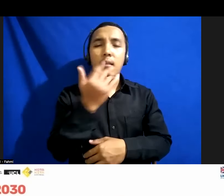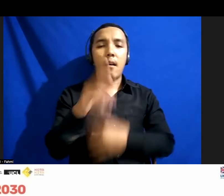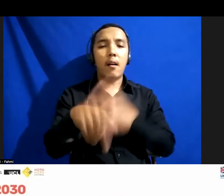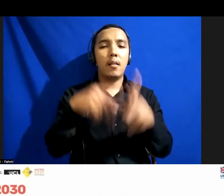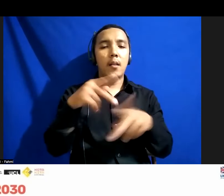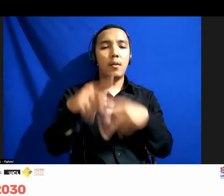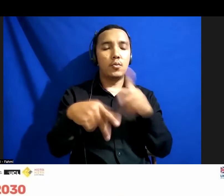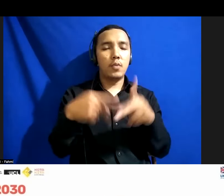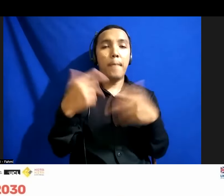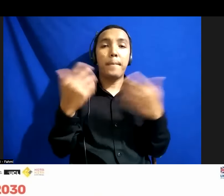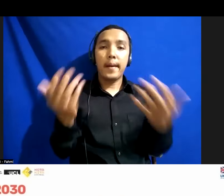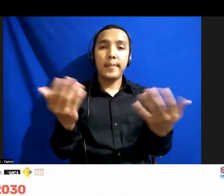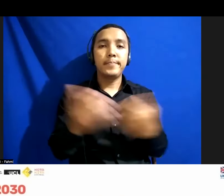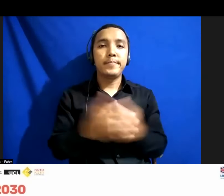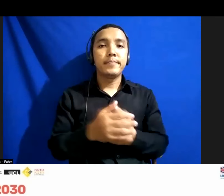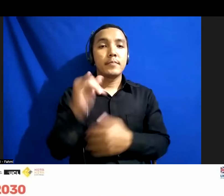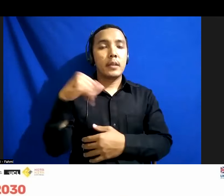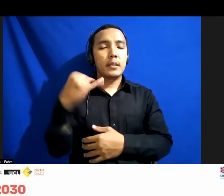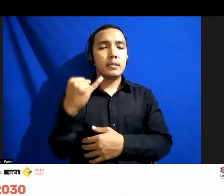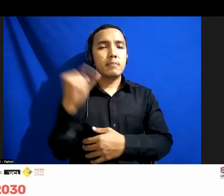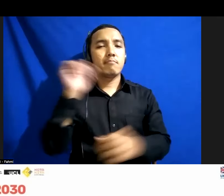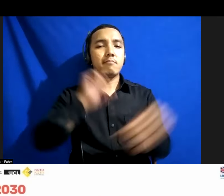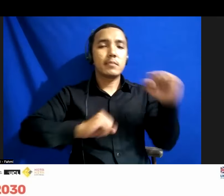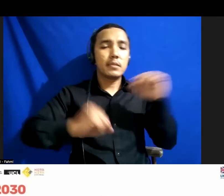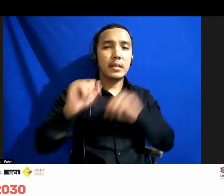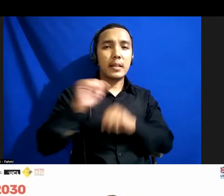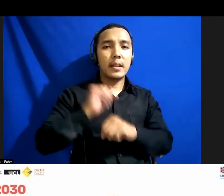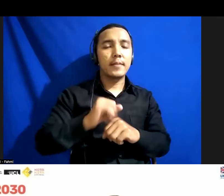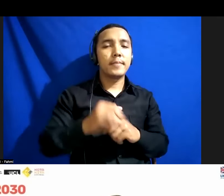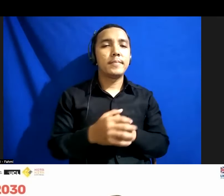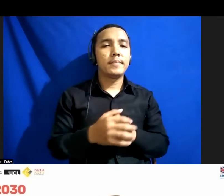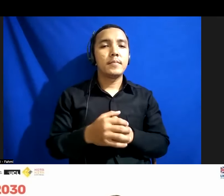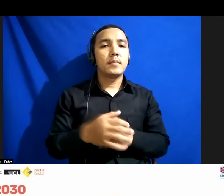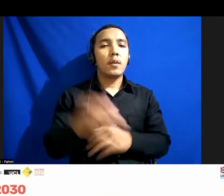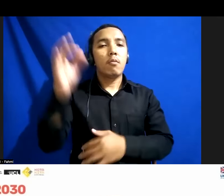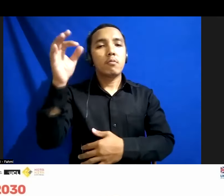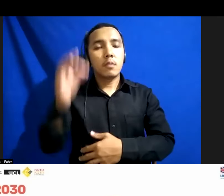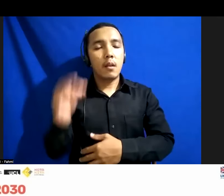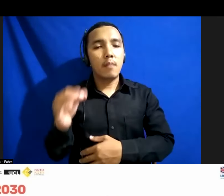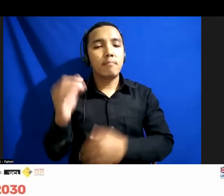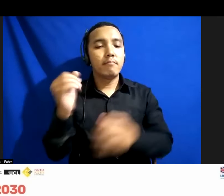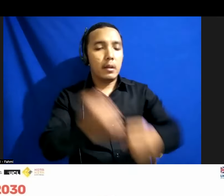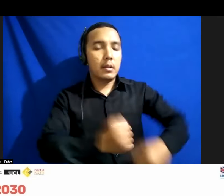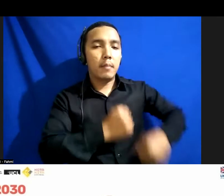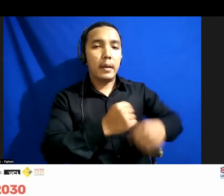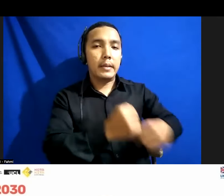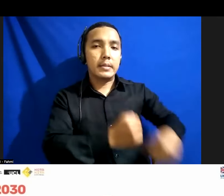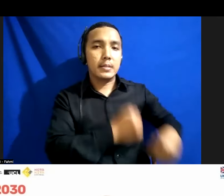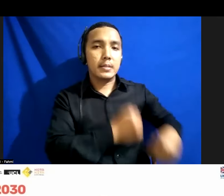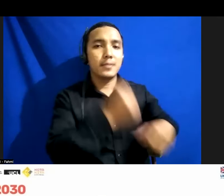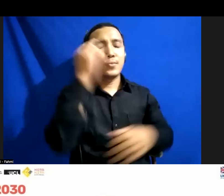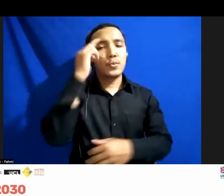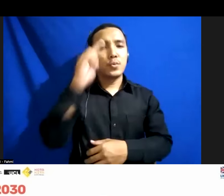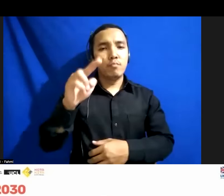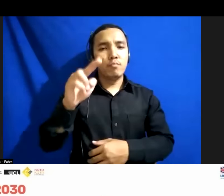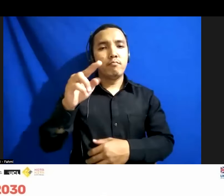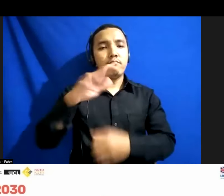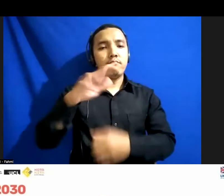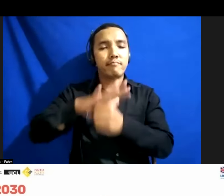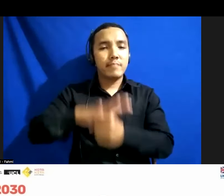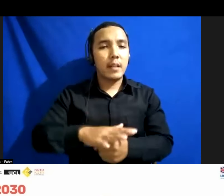is indeed true that what we have done in the city of Banjarmasin, the activities that we've done in the city of Banjarmasin is